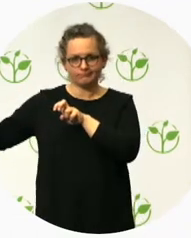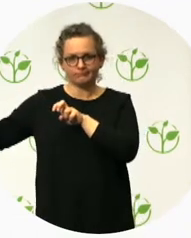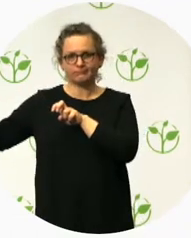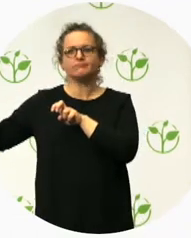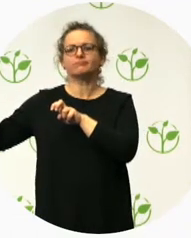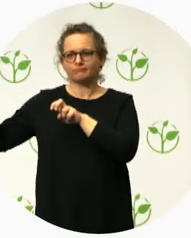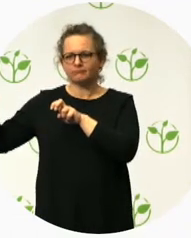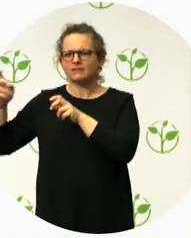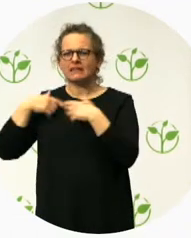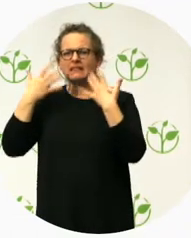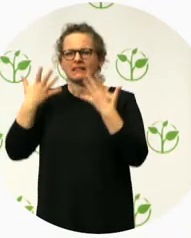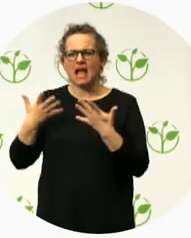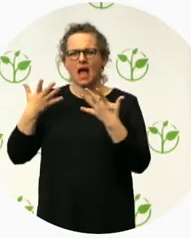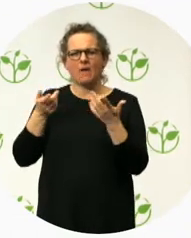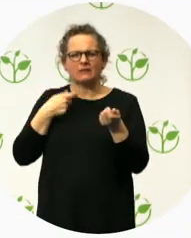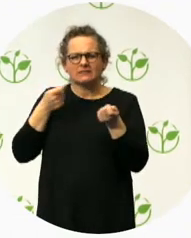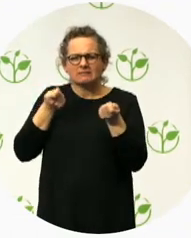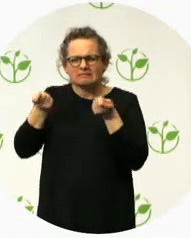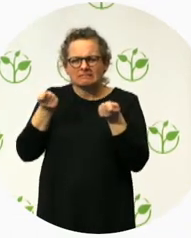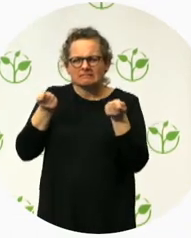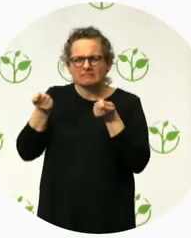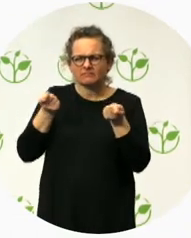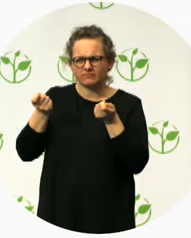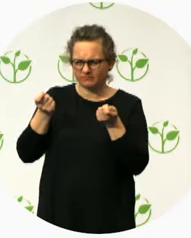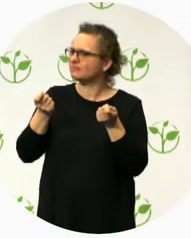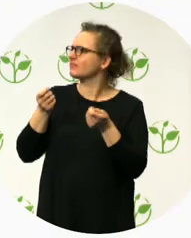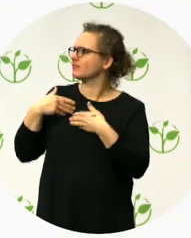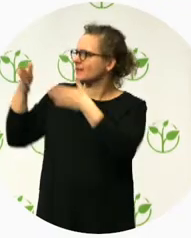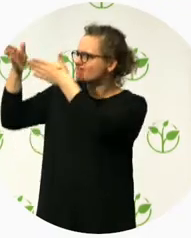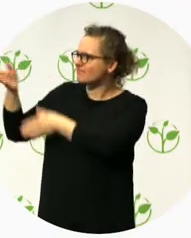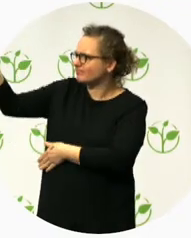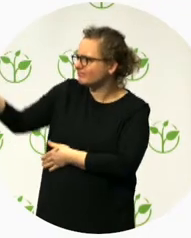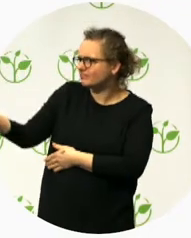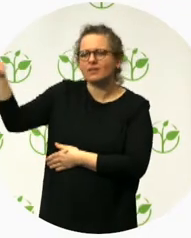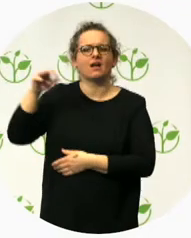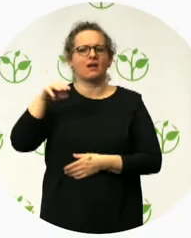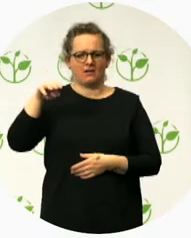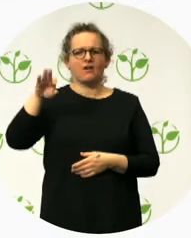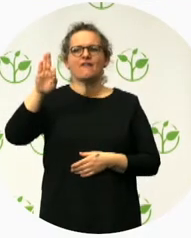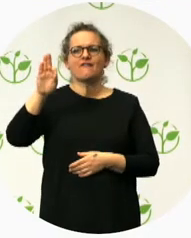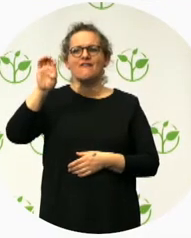Now, we all know Michael Fenbeck. Could we please give Michael Fenbeck a hand of applause here?